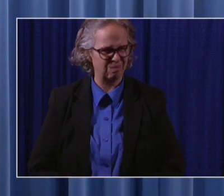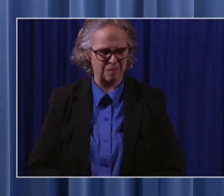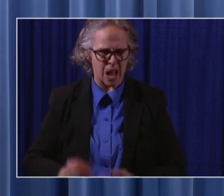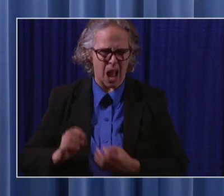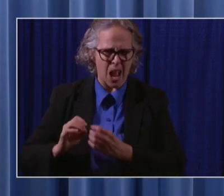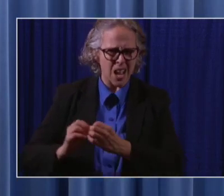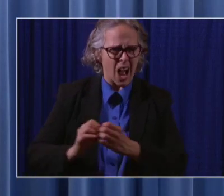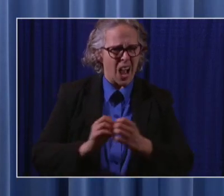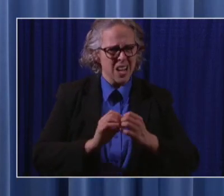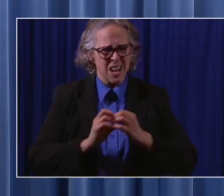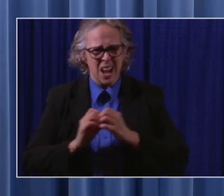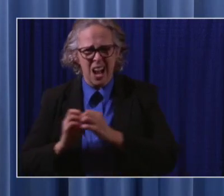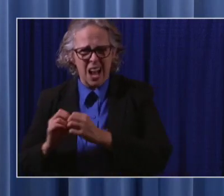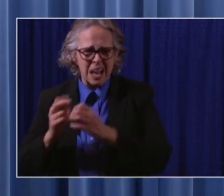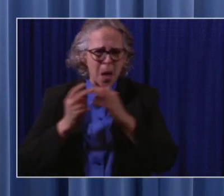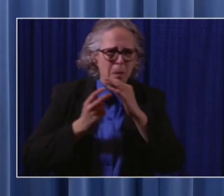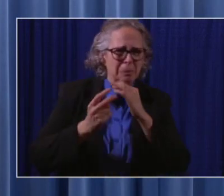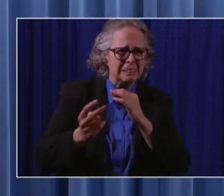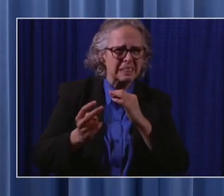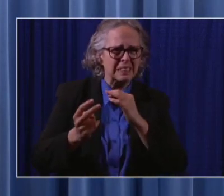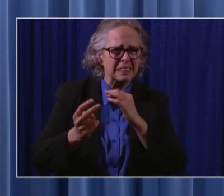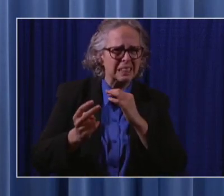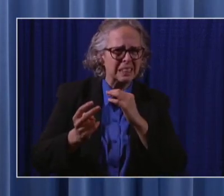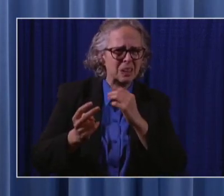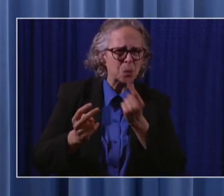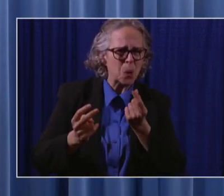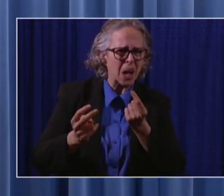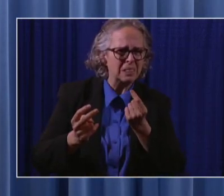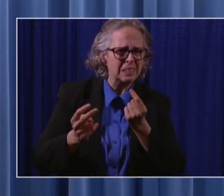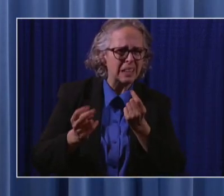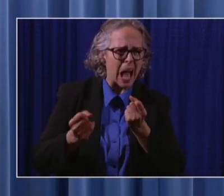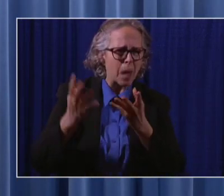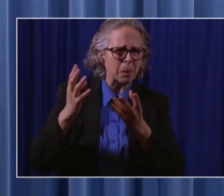in a month or 3 weeks when school starts back in.